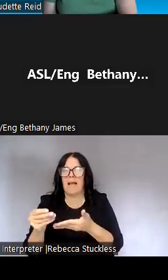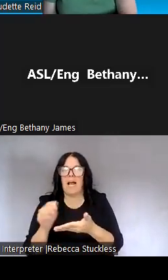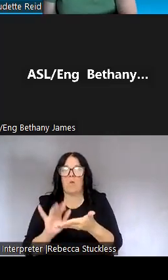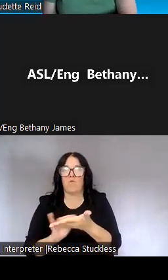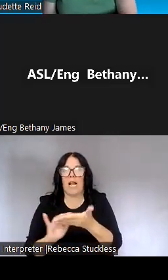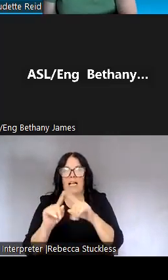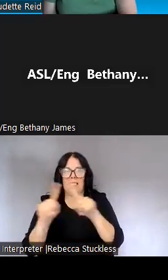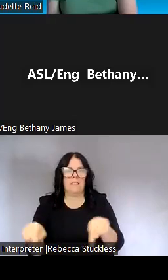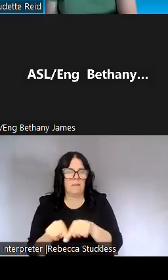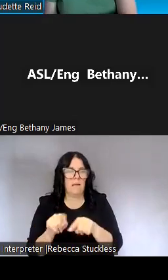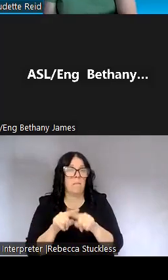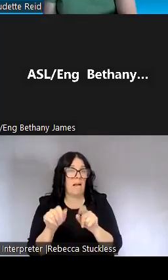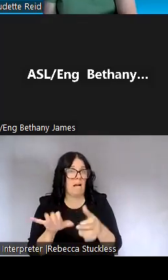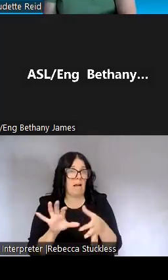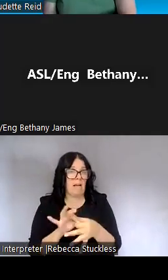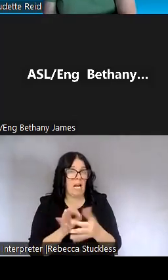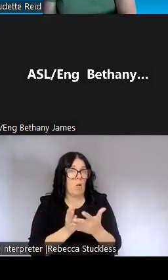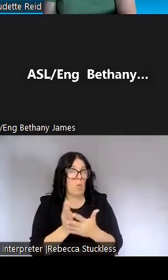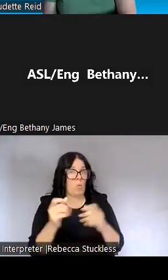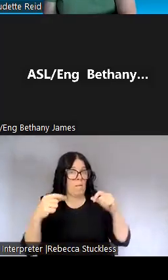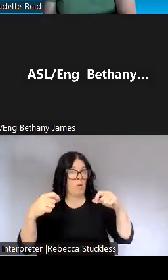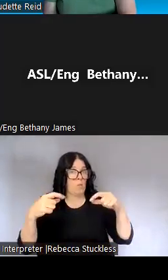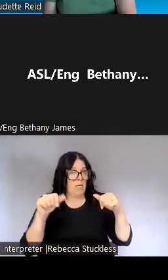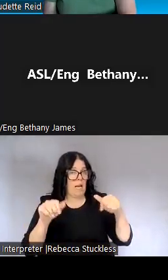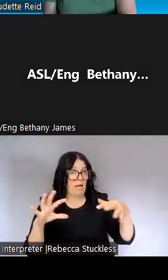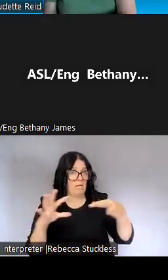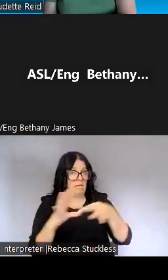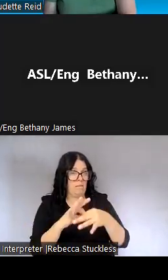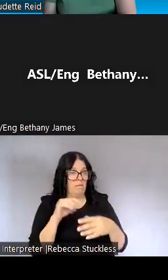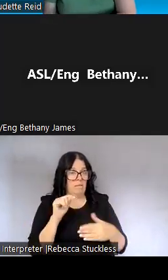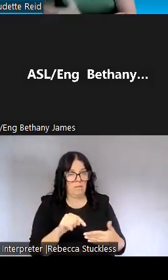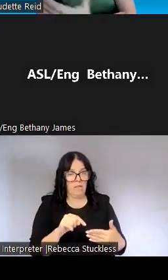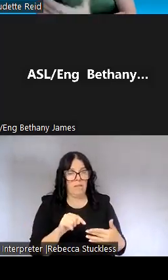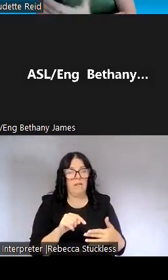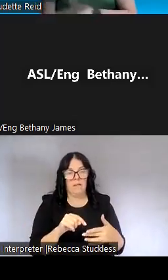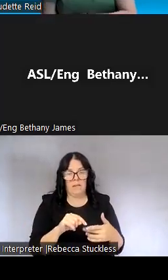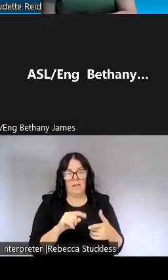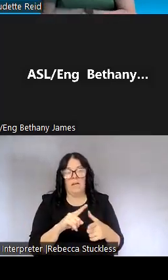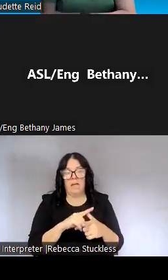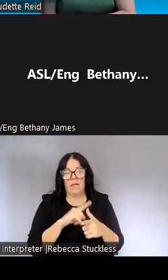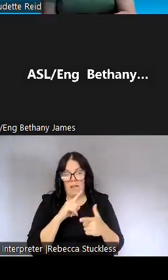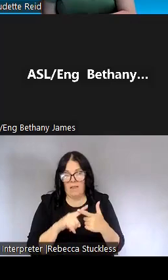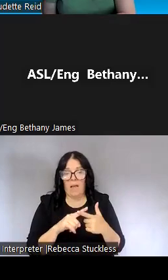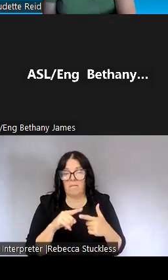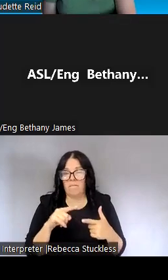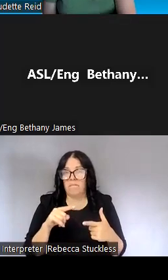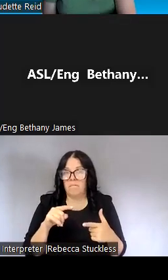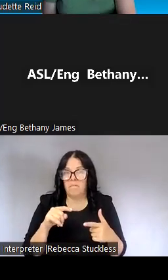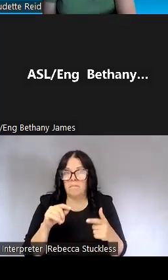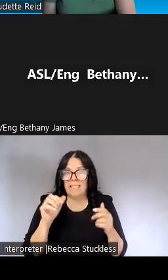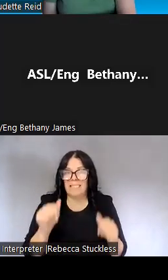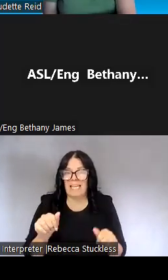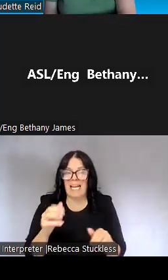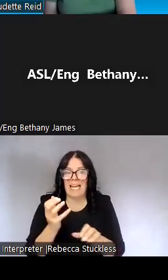connect that through Bluetooth to your Apple device and then be able to have someone get the